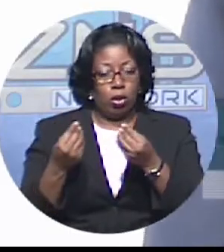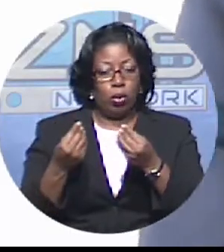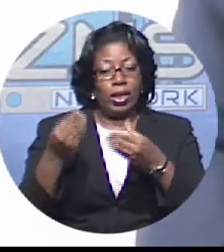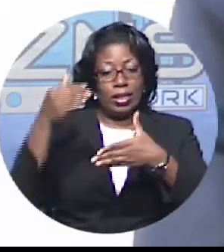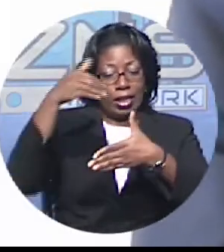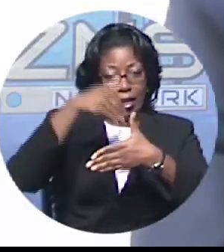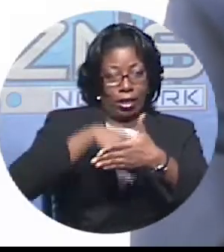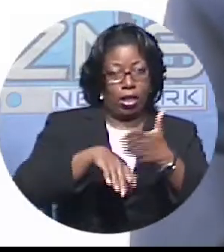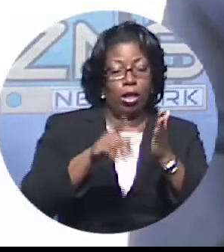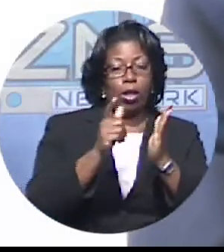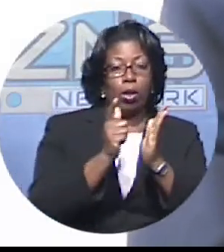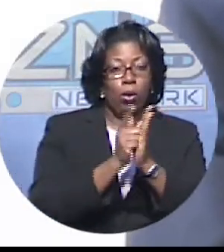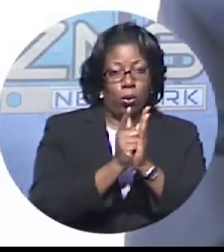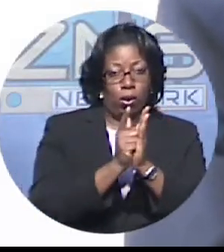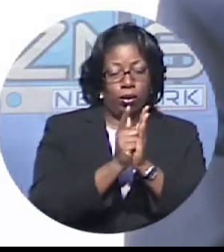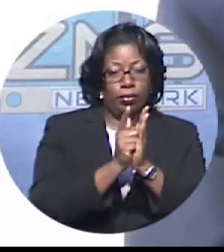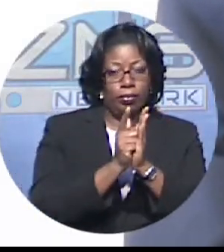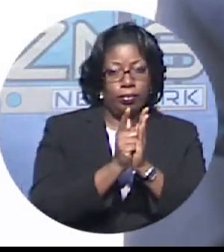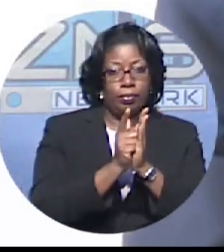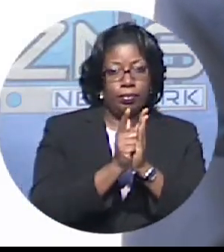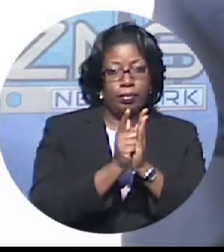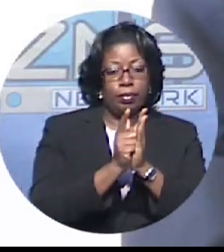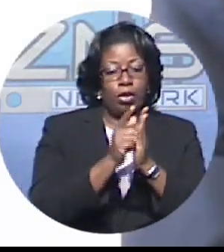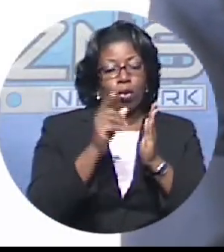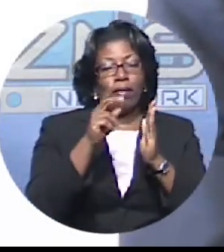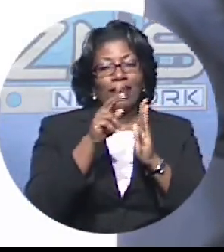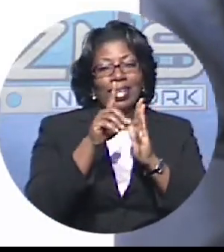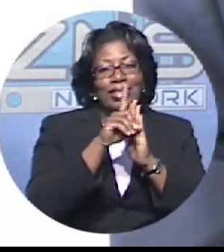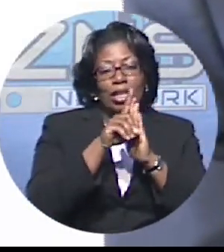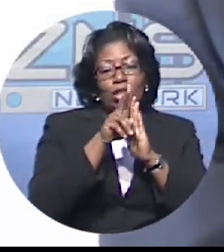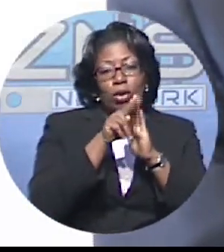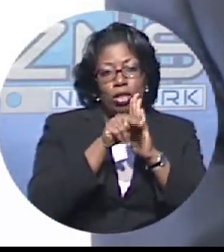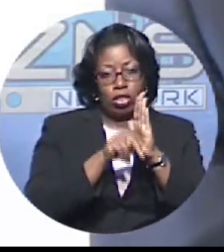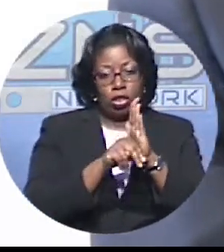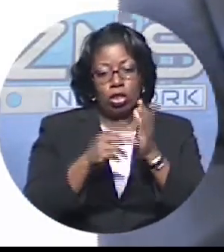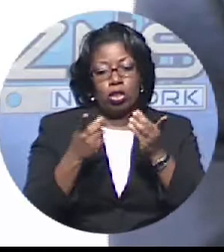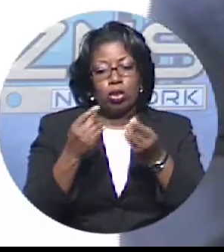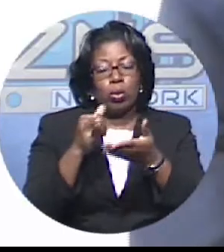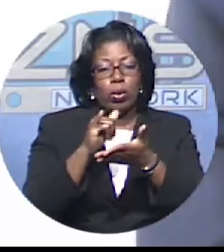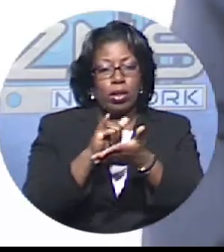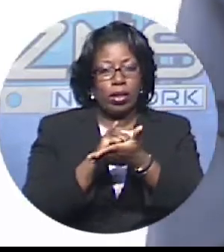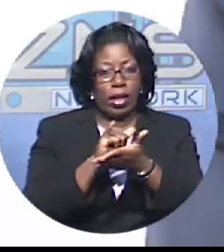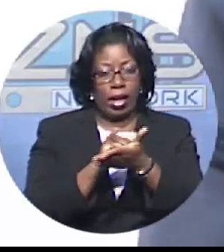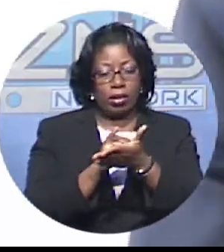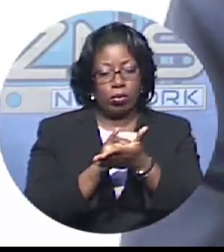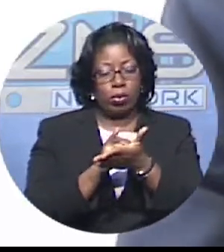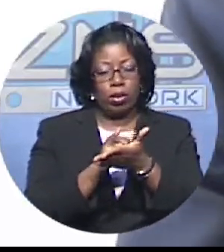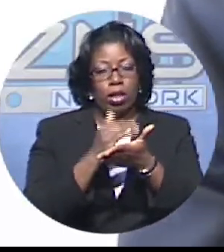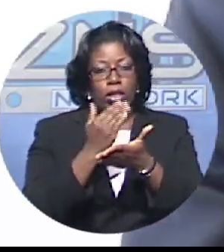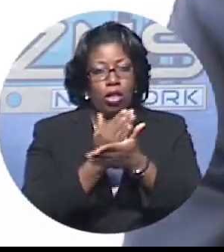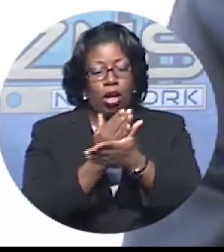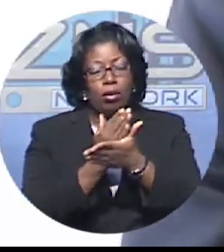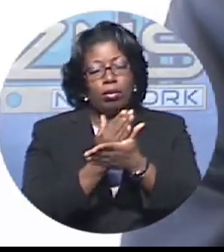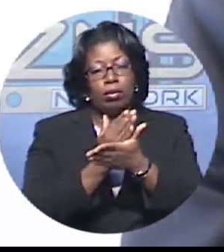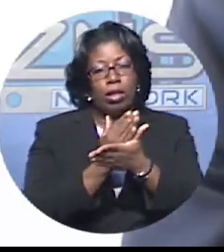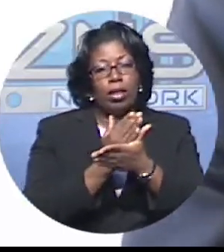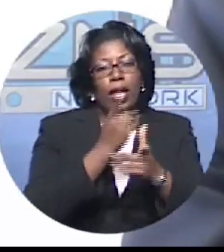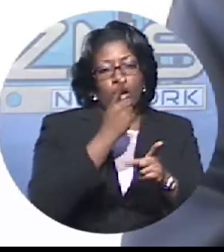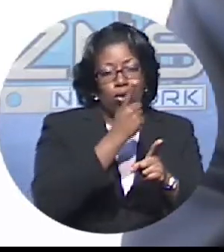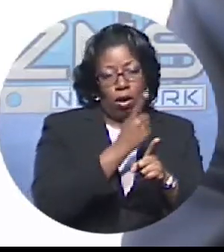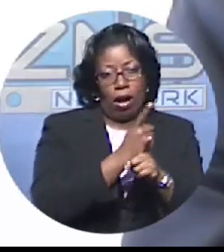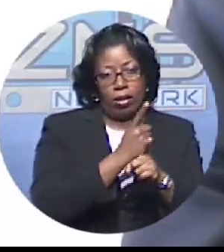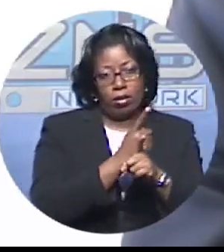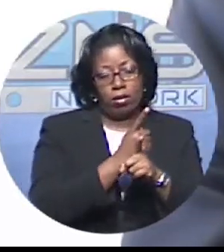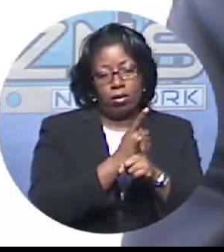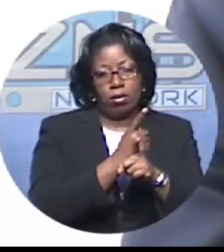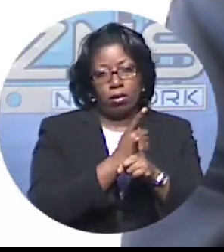within the law, a declaration that to do that would infringe their rights, and a